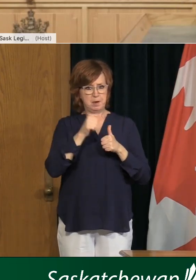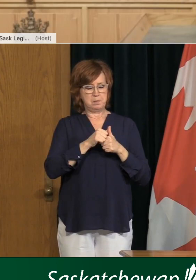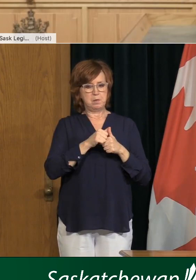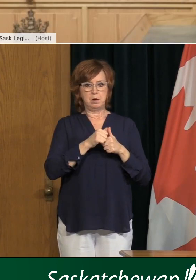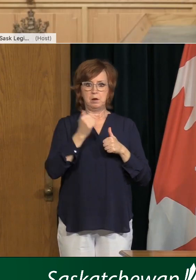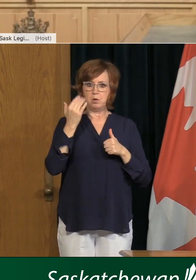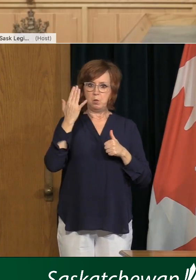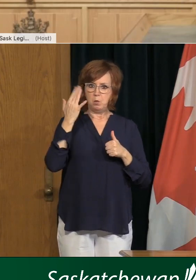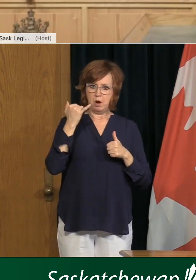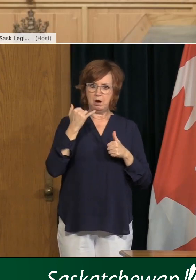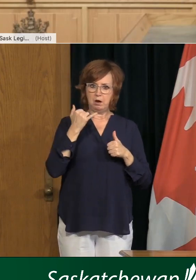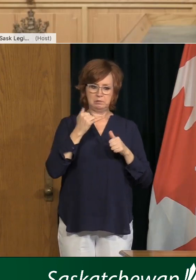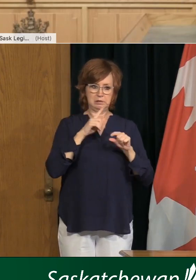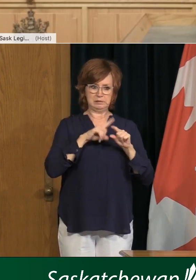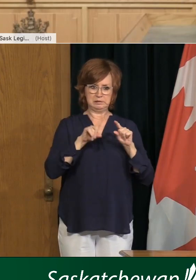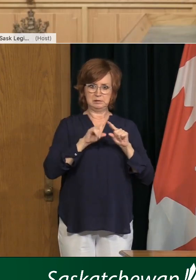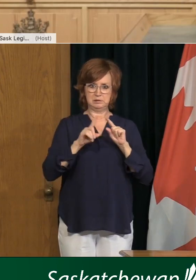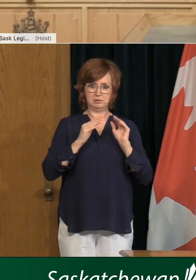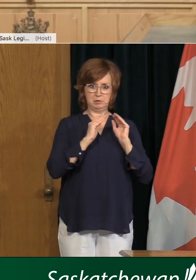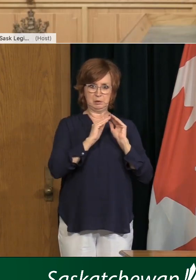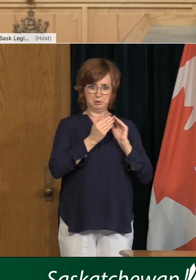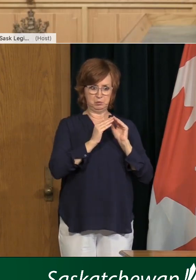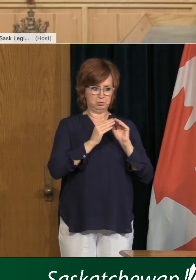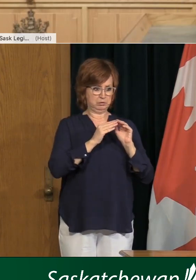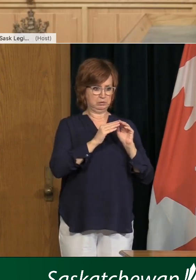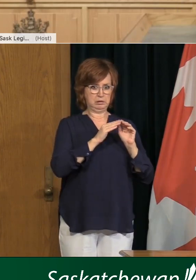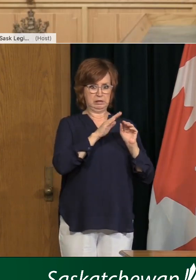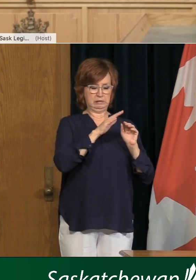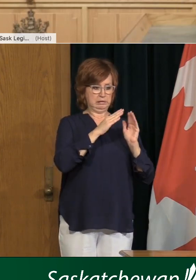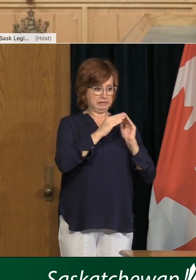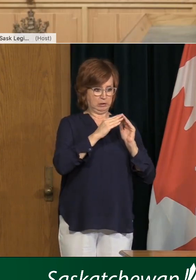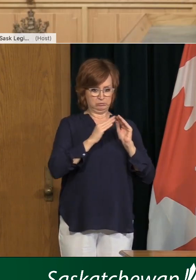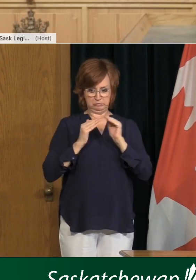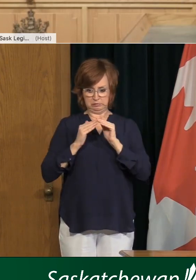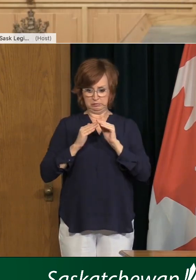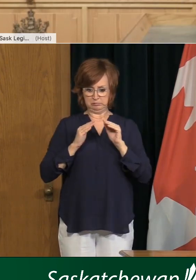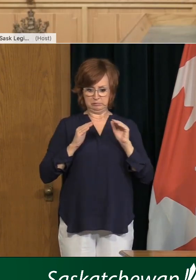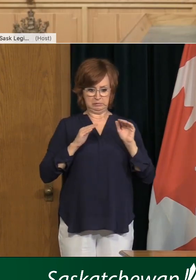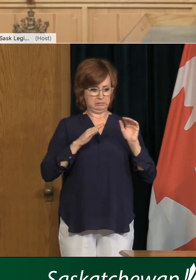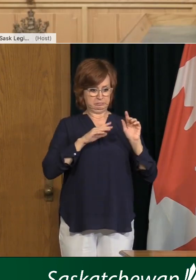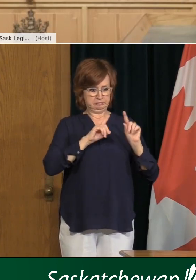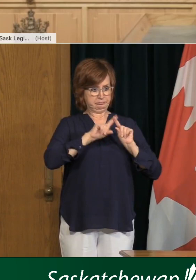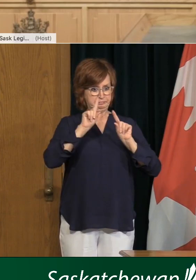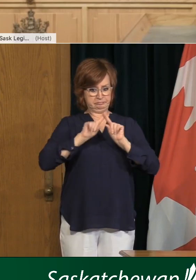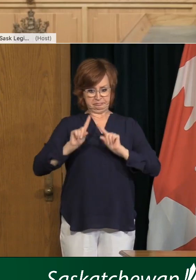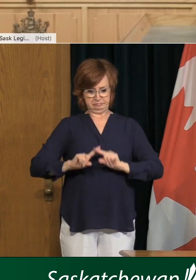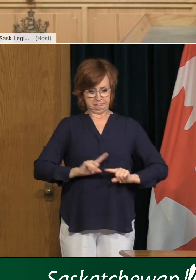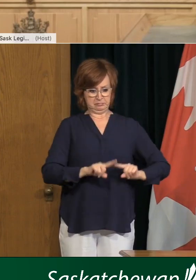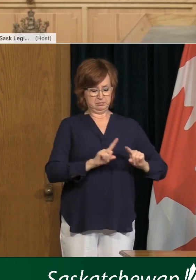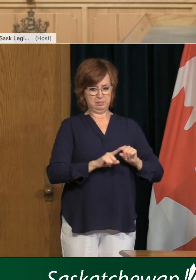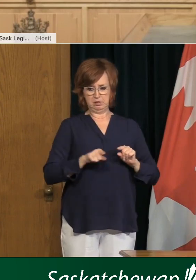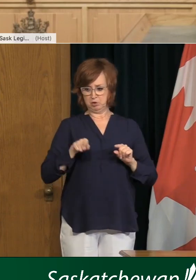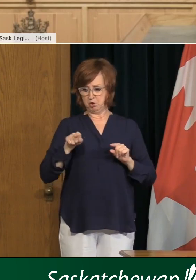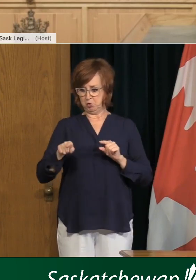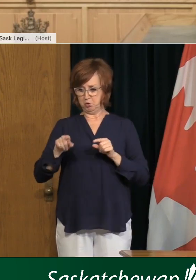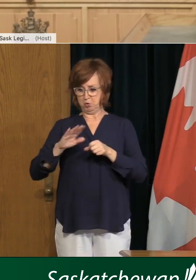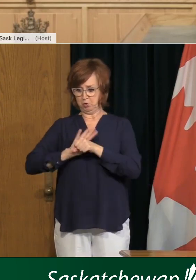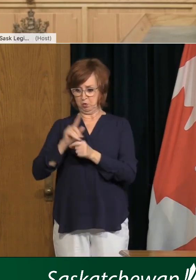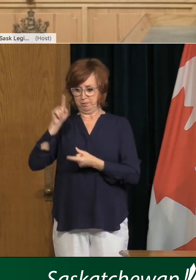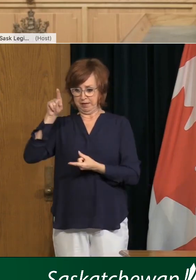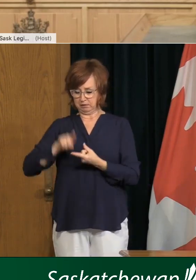different communities will be experiencing different parts of the pandemic and different numbers of